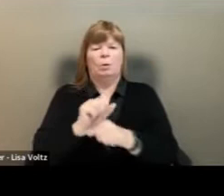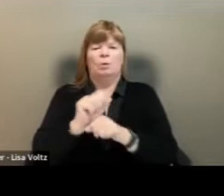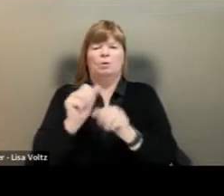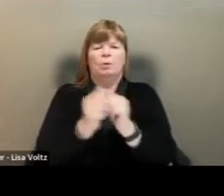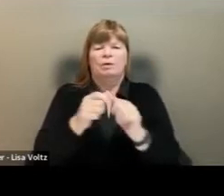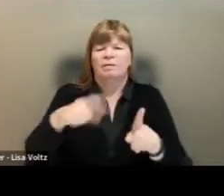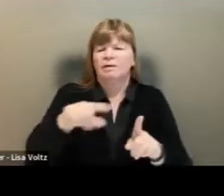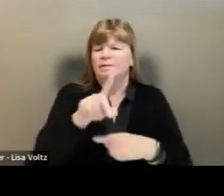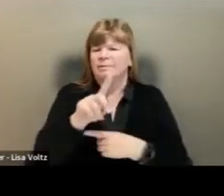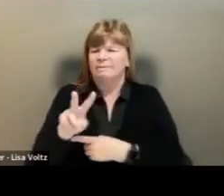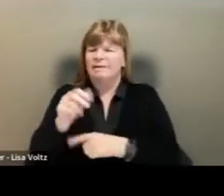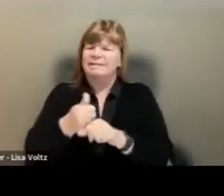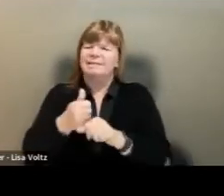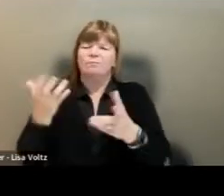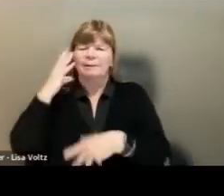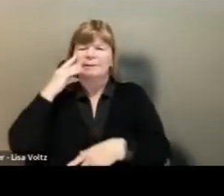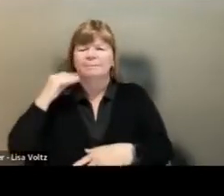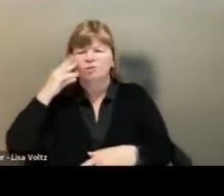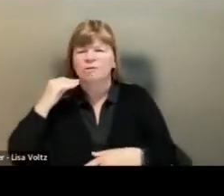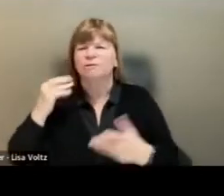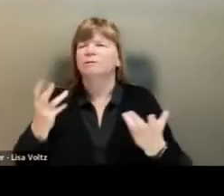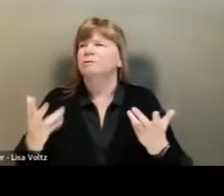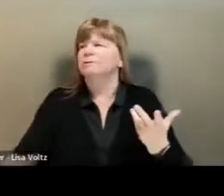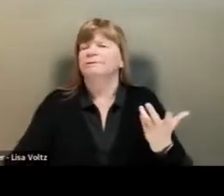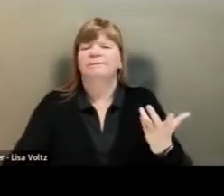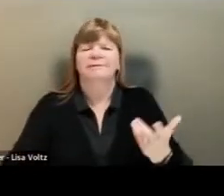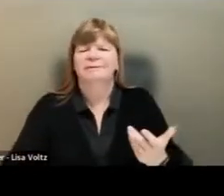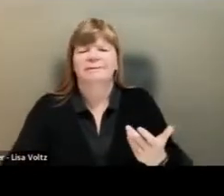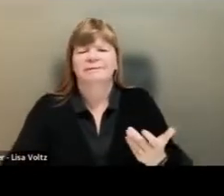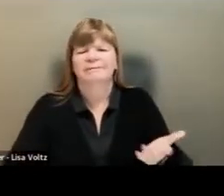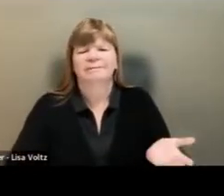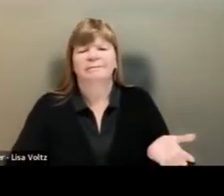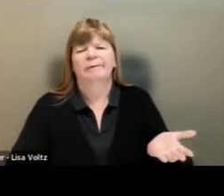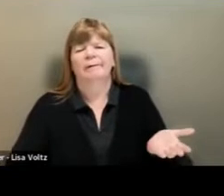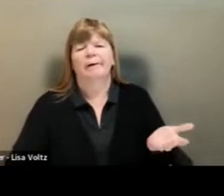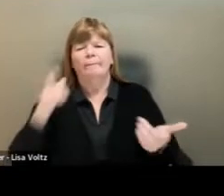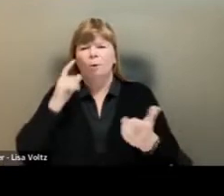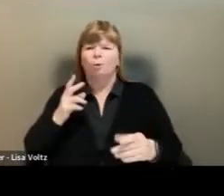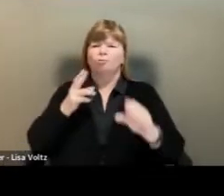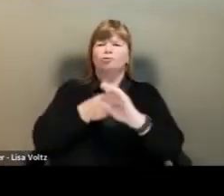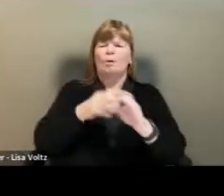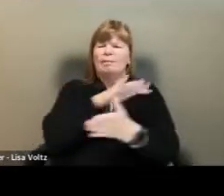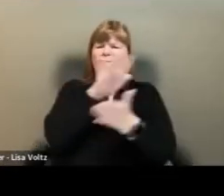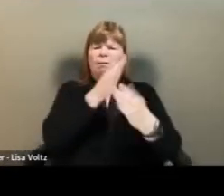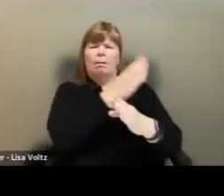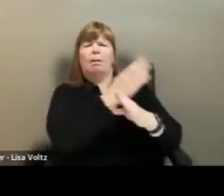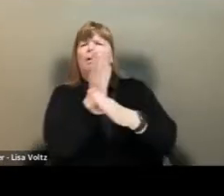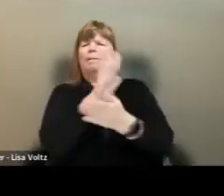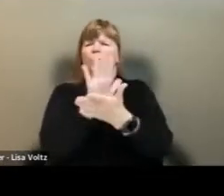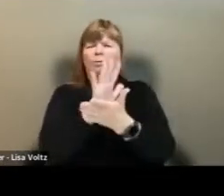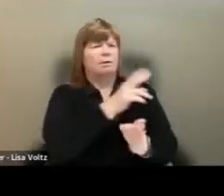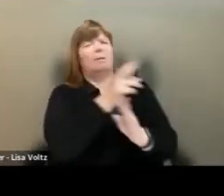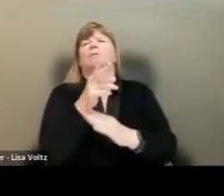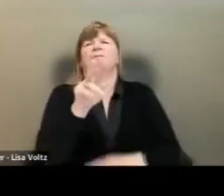experience where, I don't know if you've ever jumped into the middle of a movie and you are in the middle of a movie and you don't know what's going on